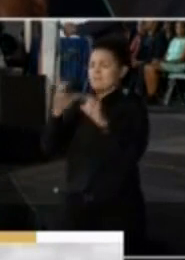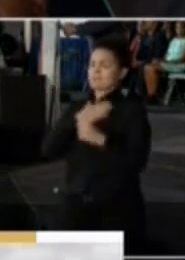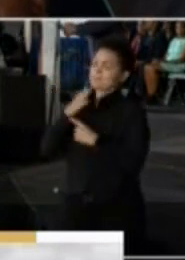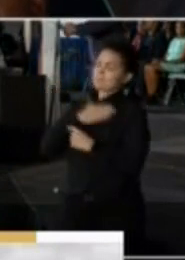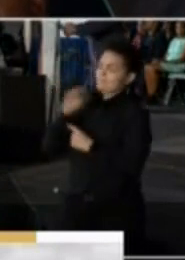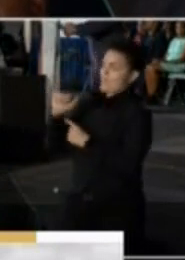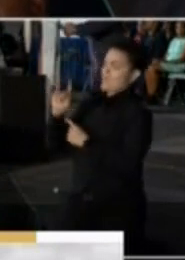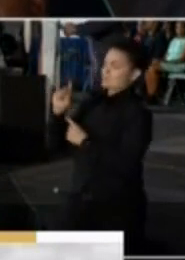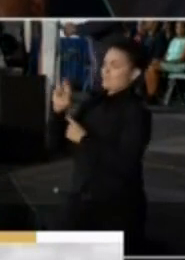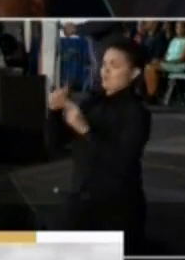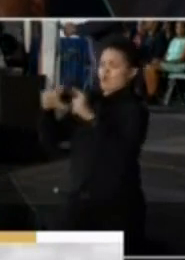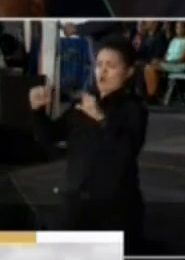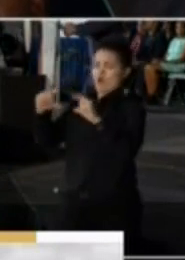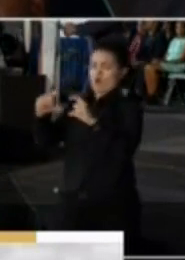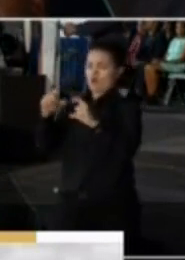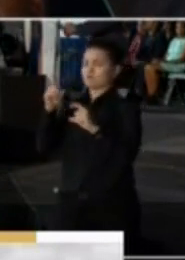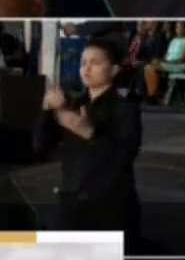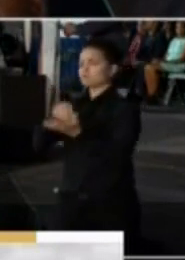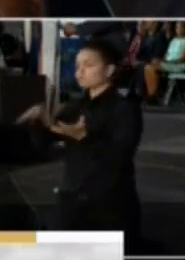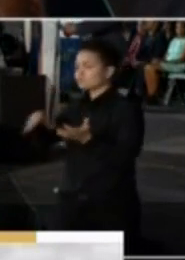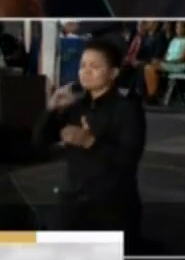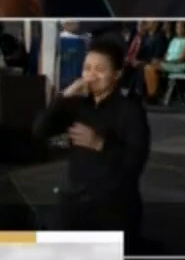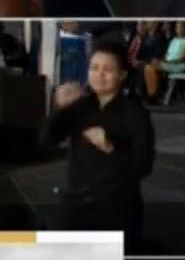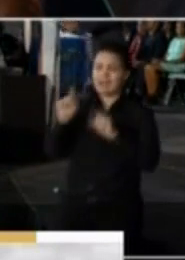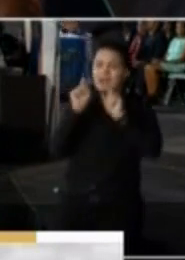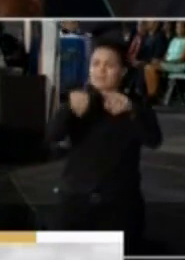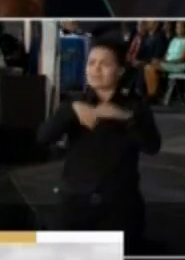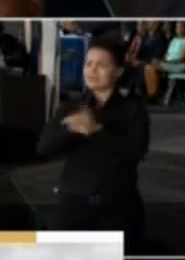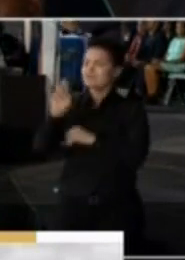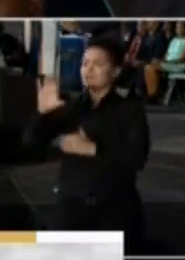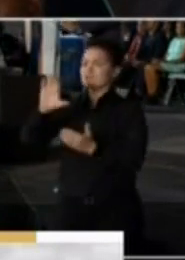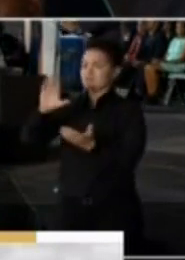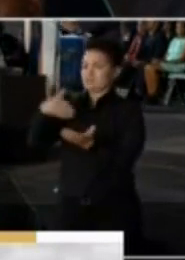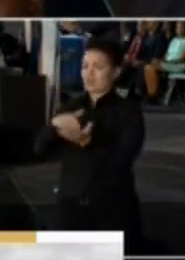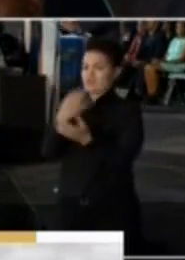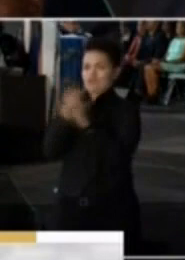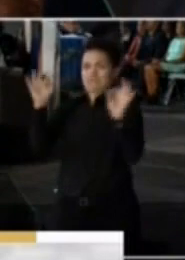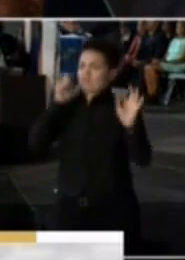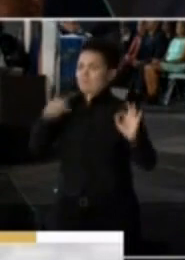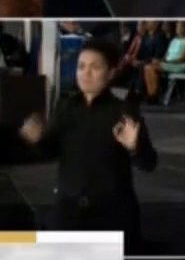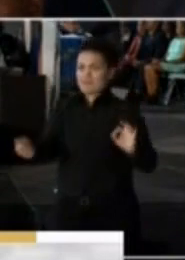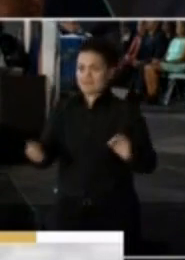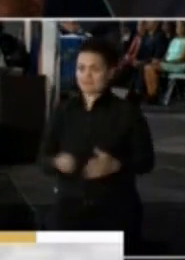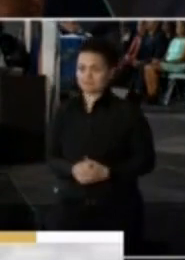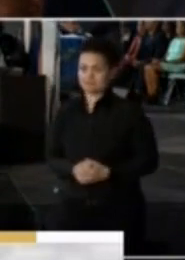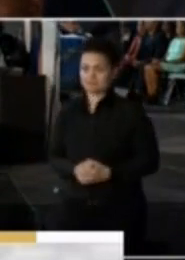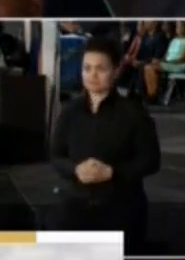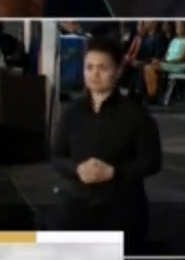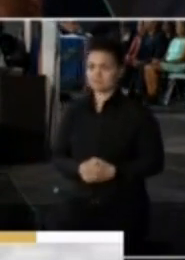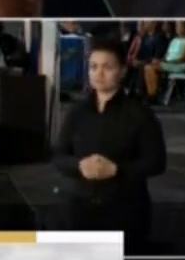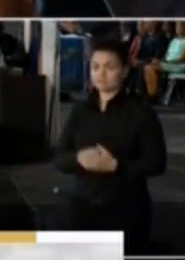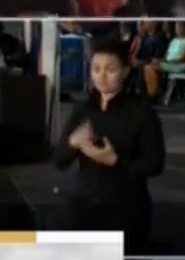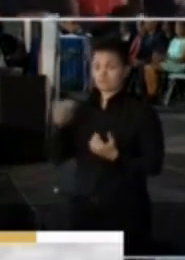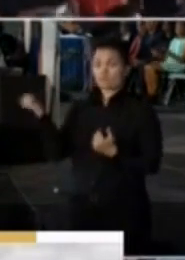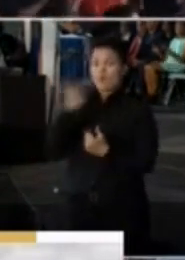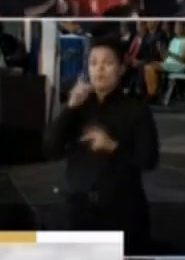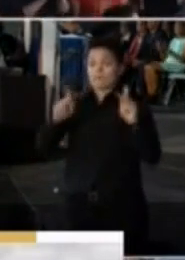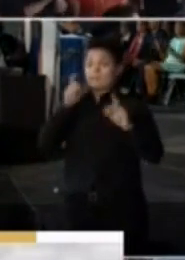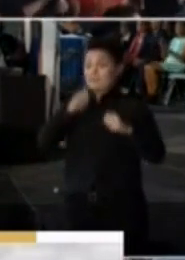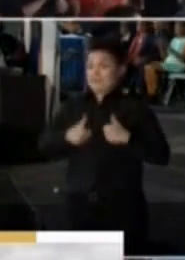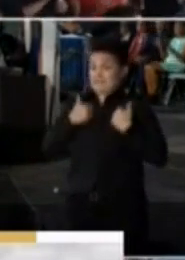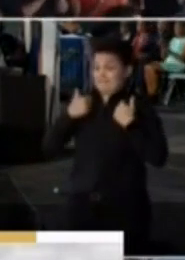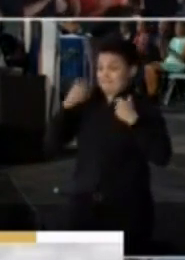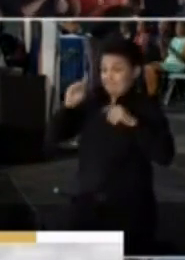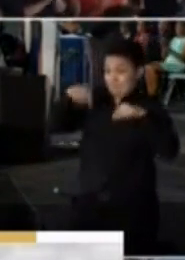program. Today, every child in Denver is a member of our rec program.